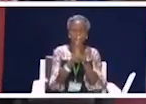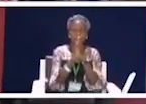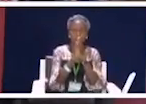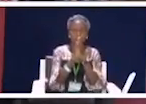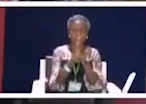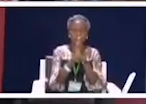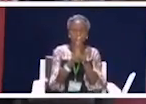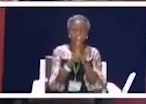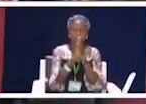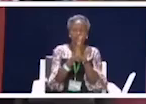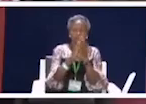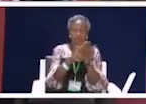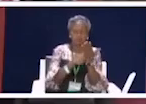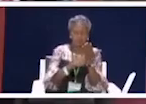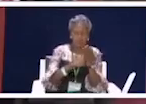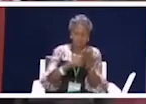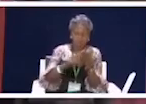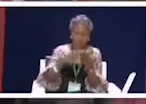Holy,